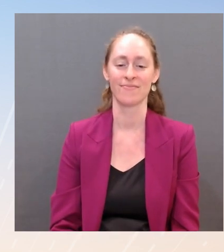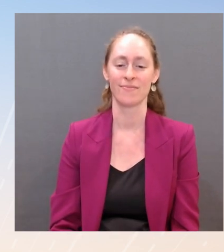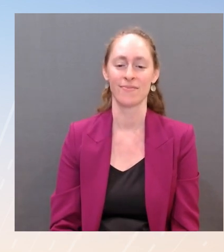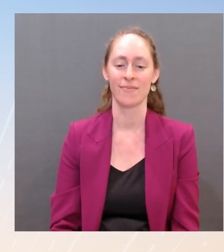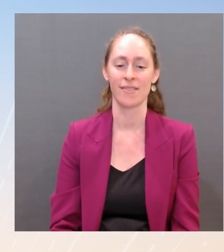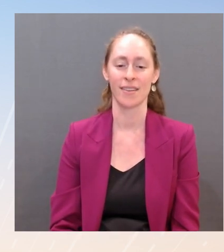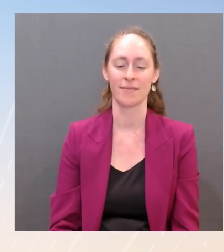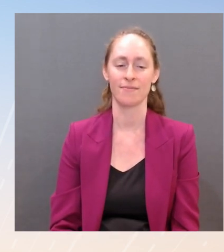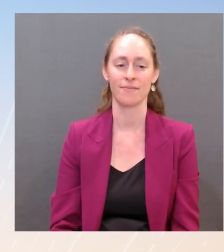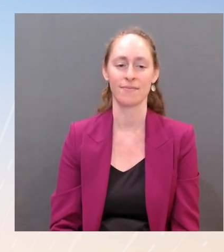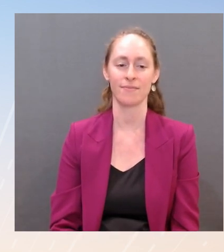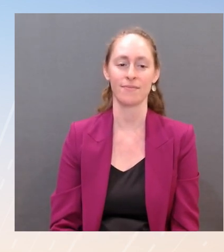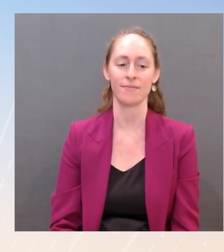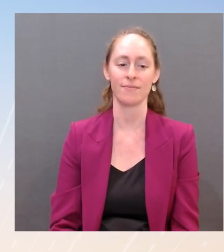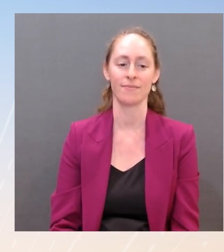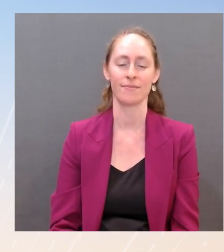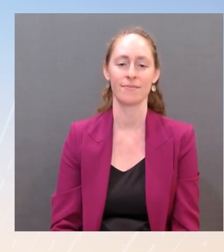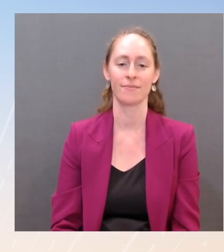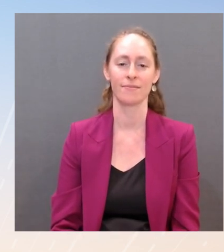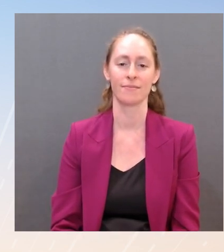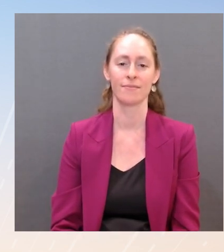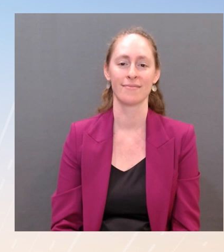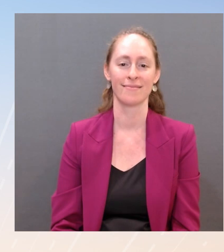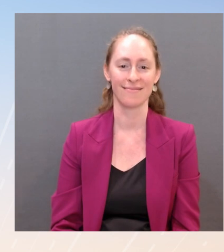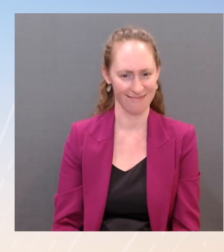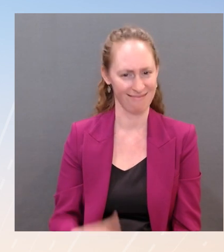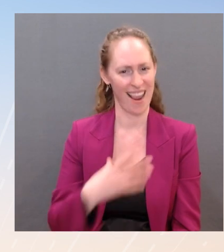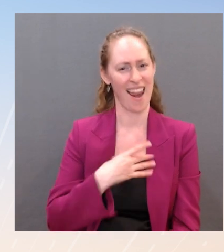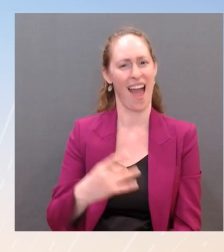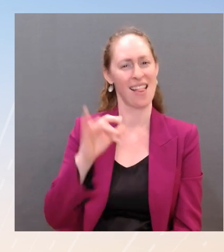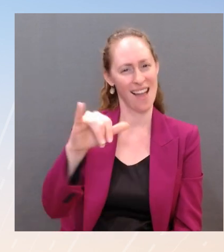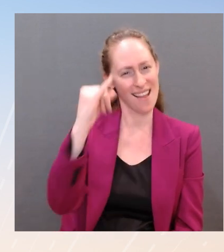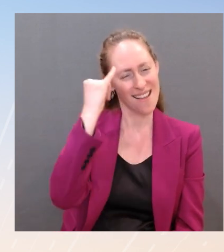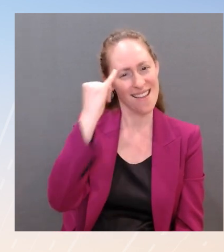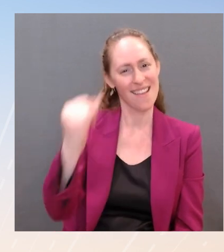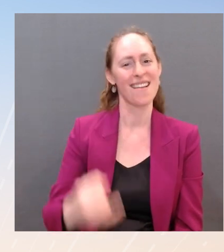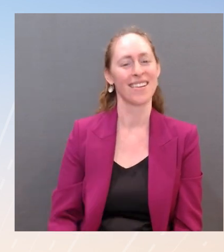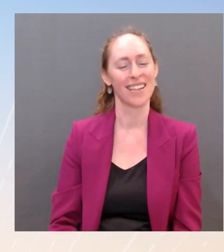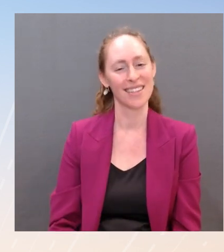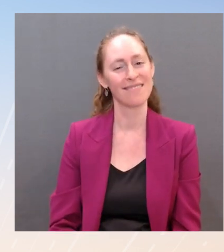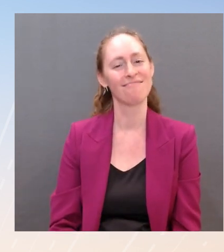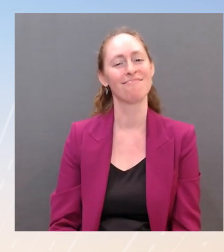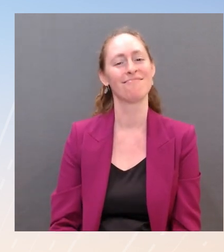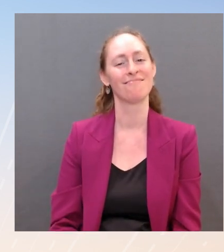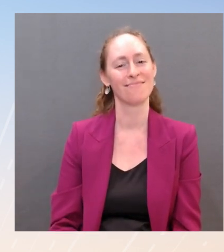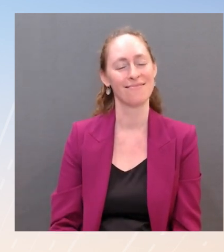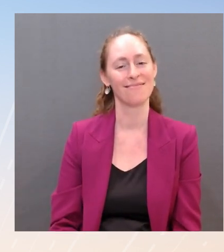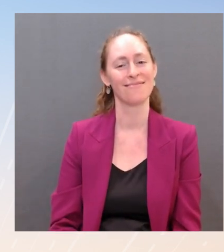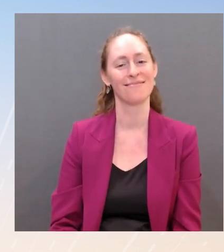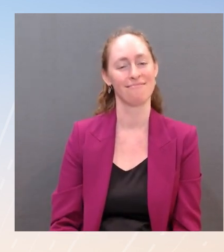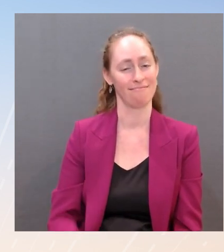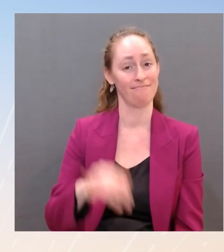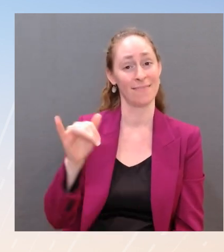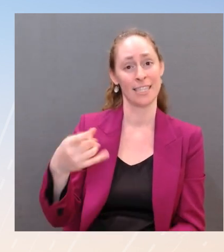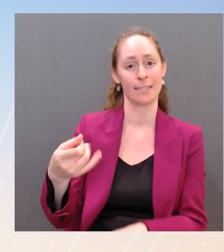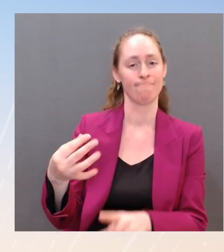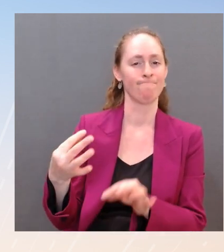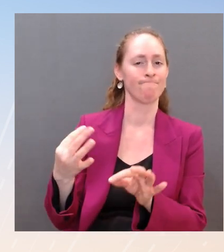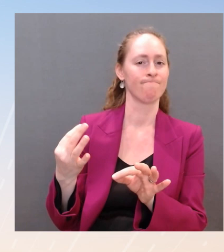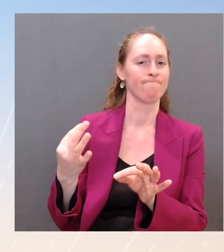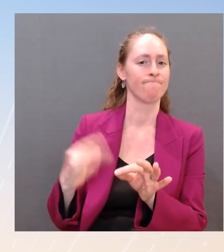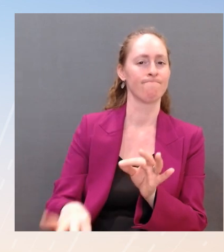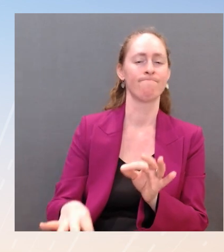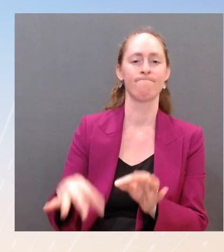I really like this idea that simple things can bring you, you know, that to that place. Could you tell us some simple ways that